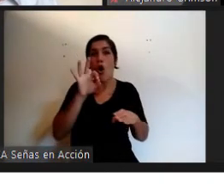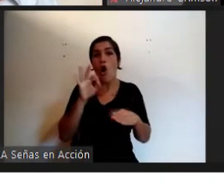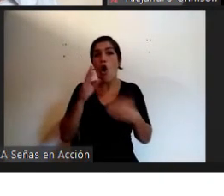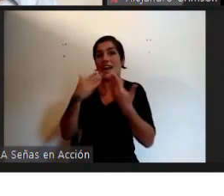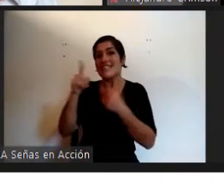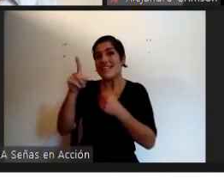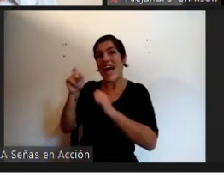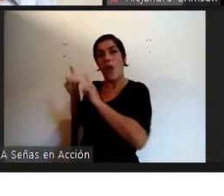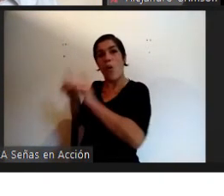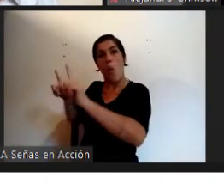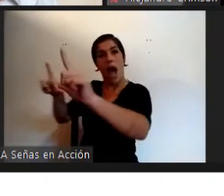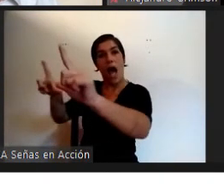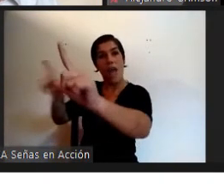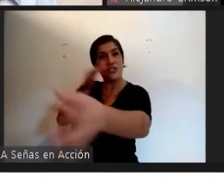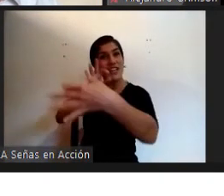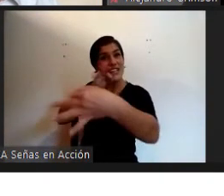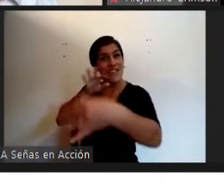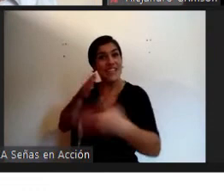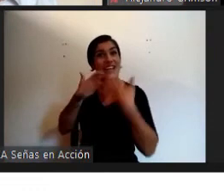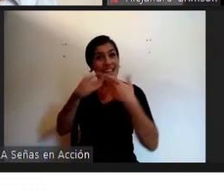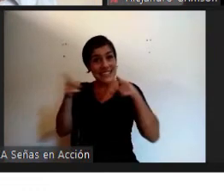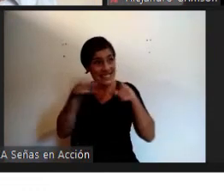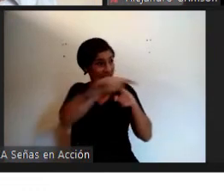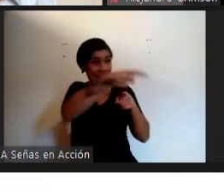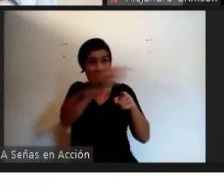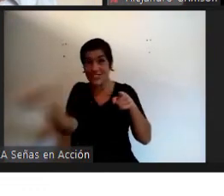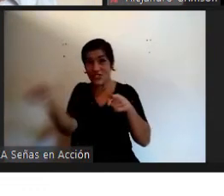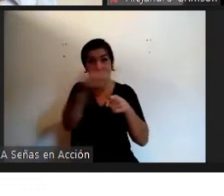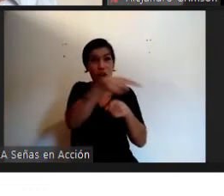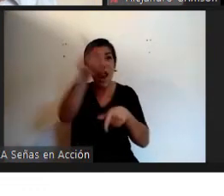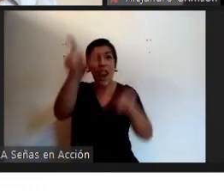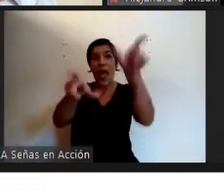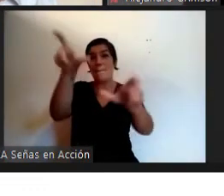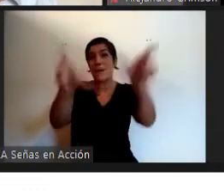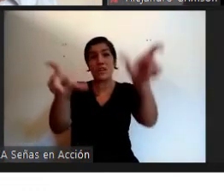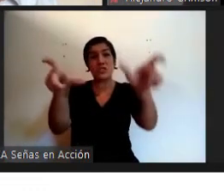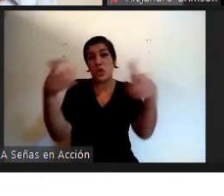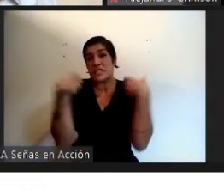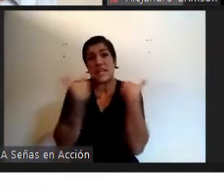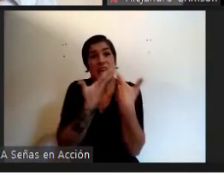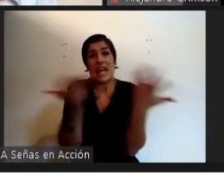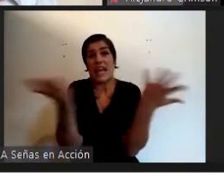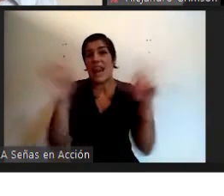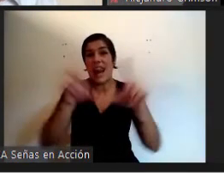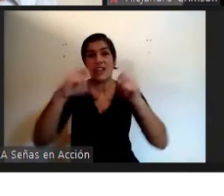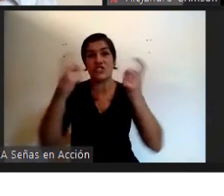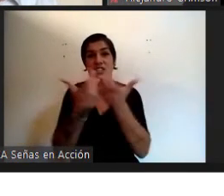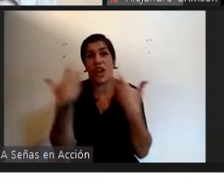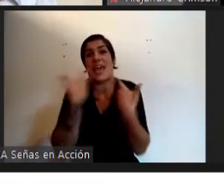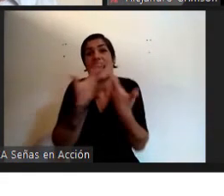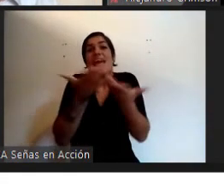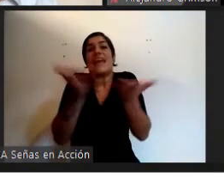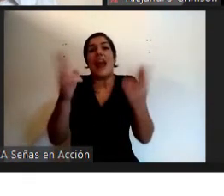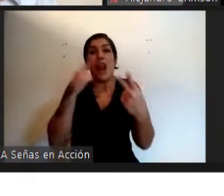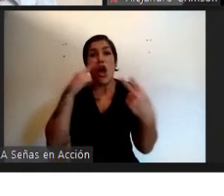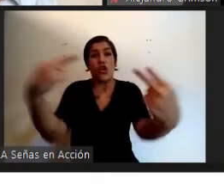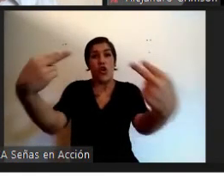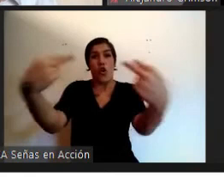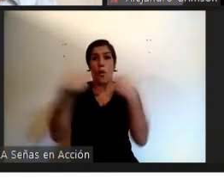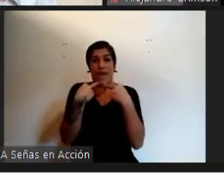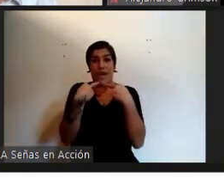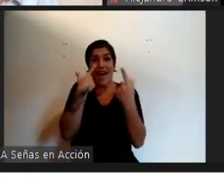art. But then we came to a situation that can be still considered excessive. But of